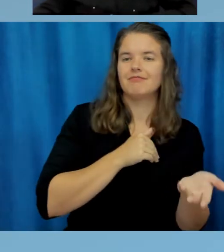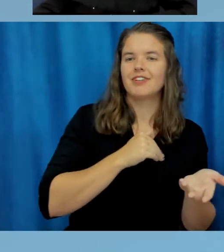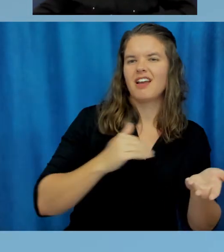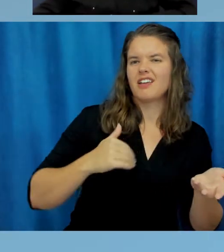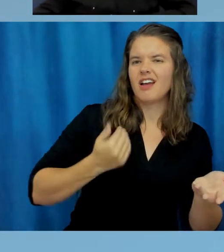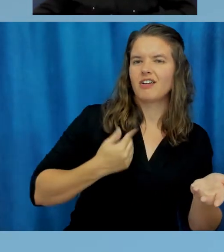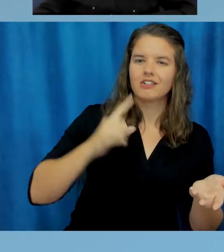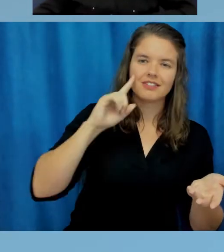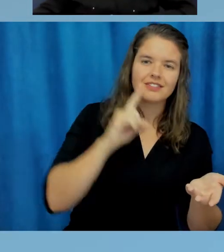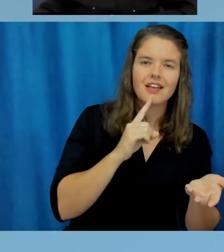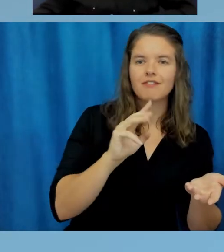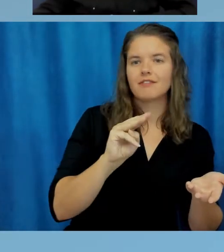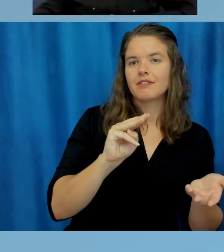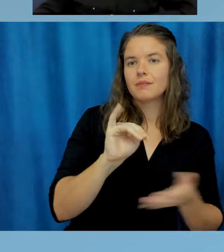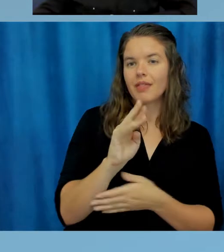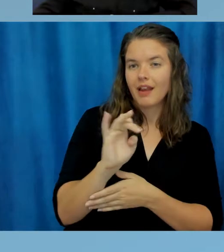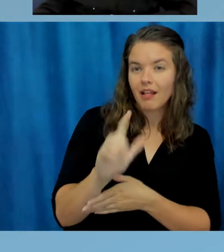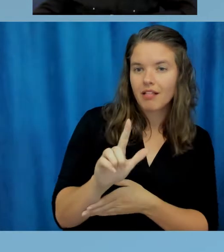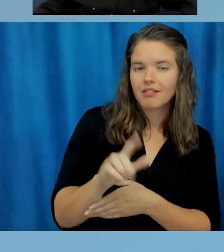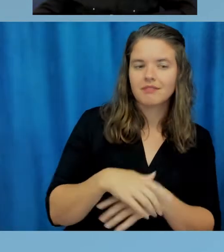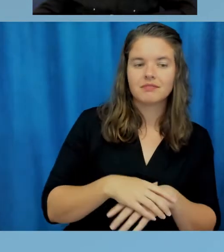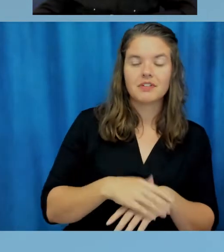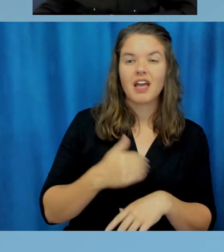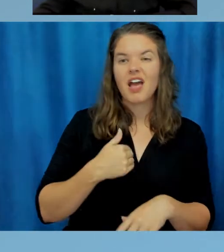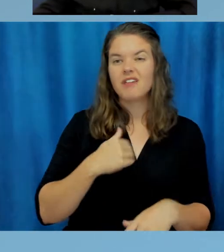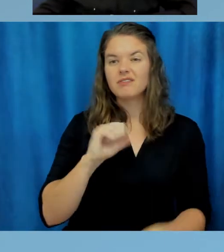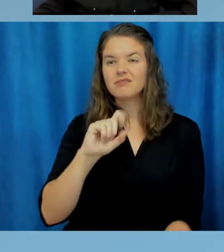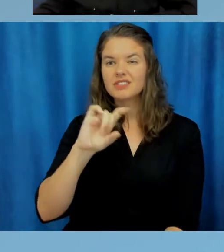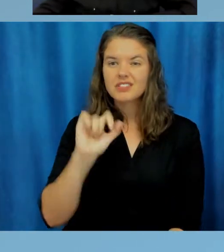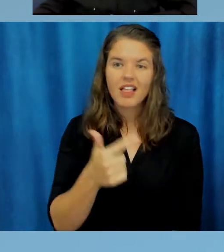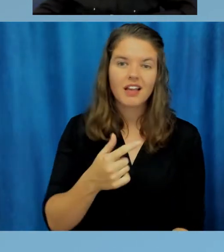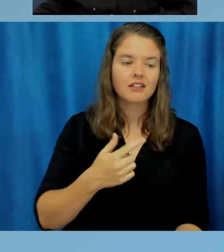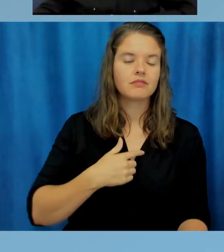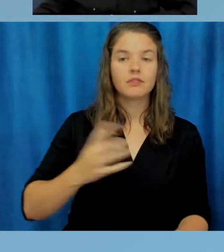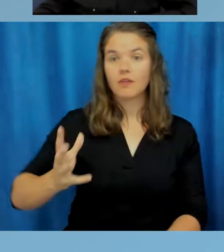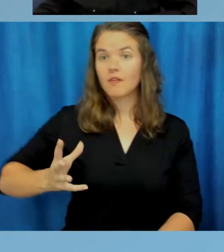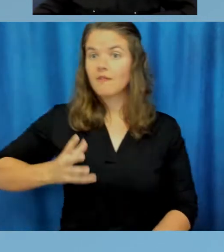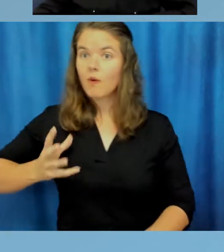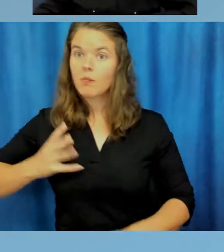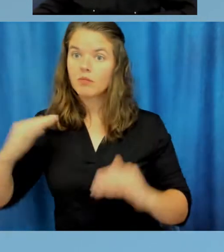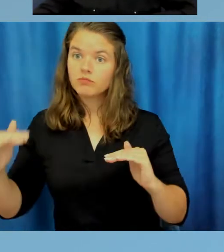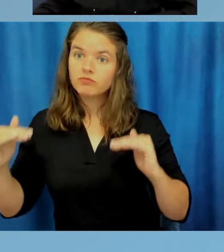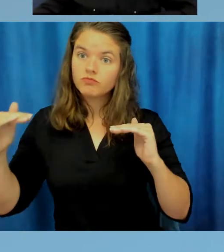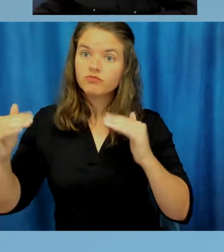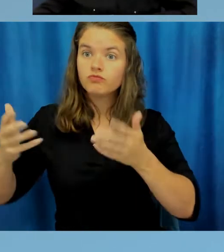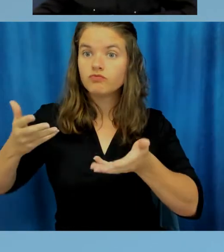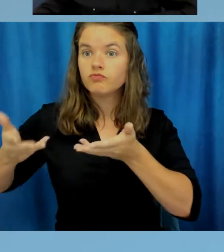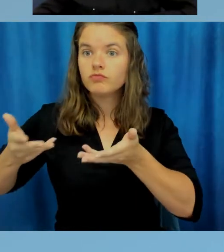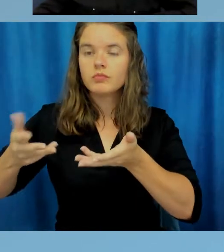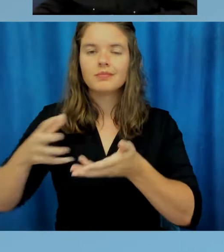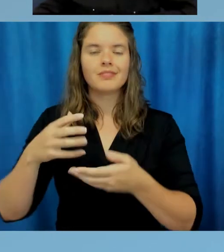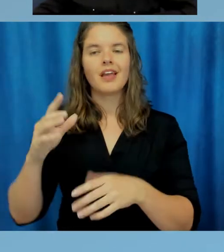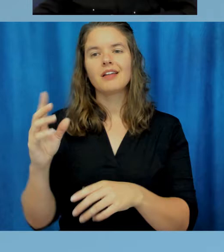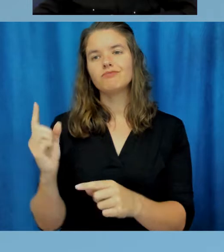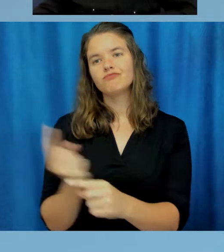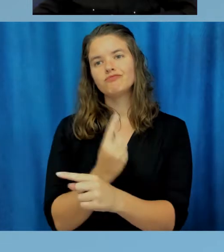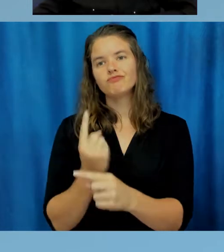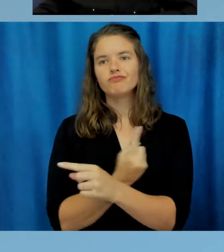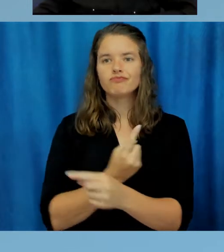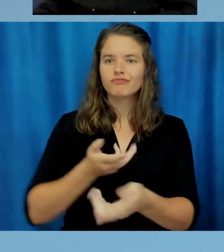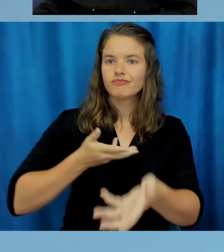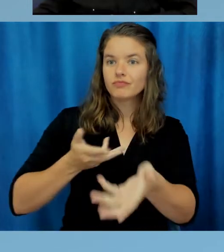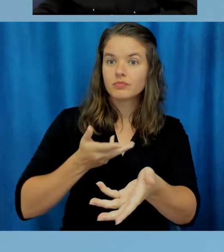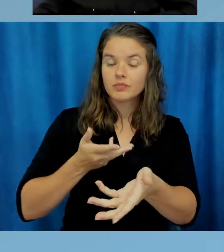There's slang, there's formal register, daily, everyday use. There's a lot to learn, but if you have a deaf